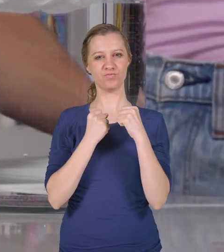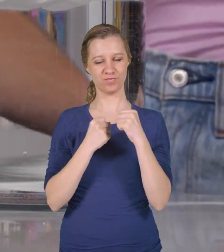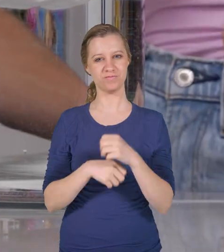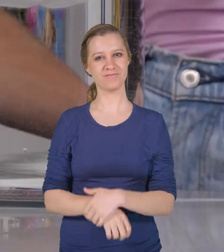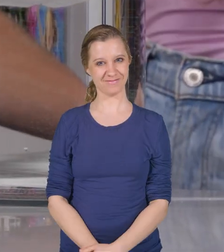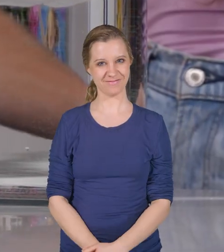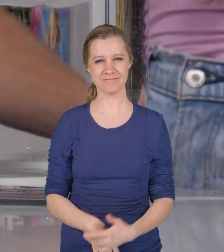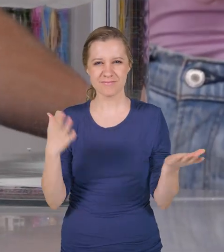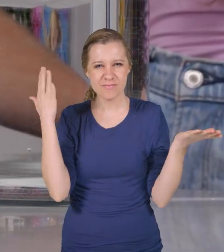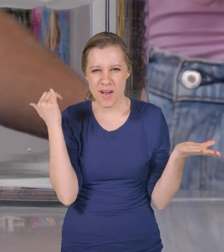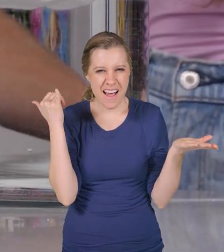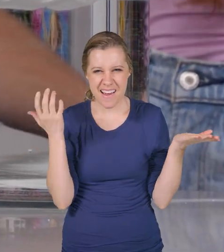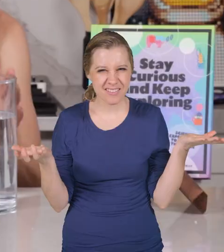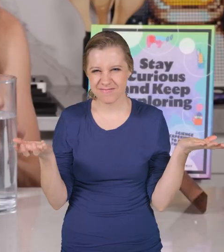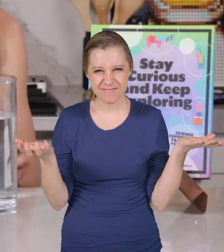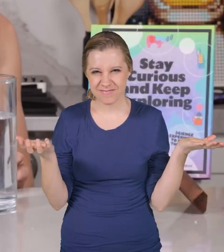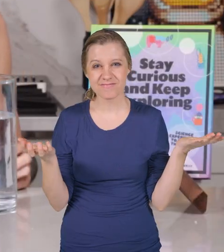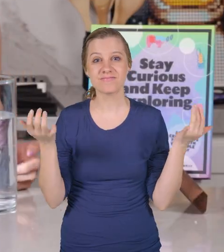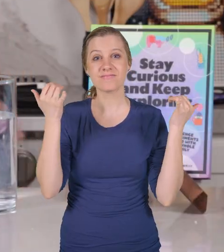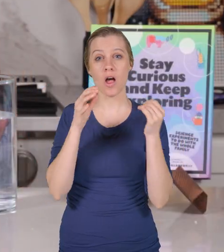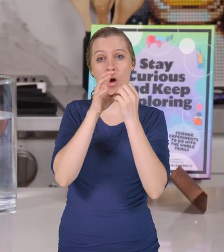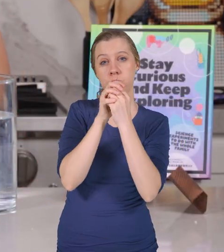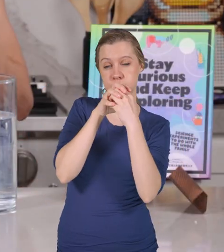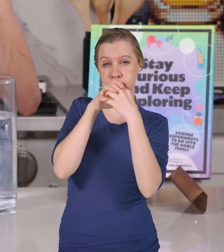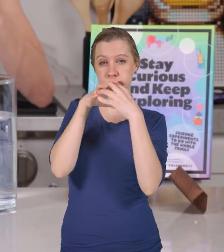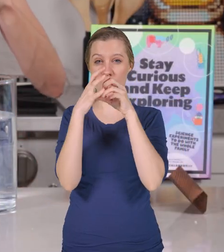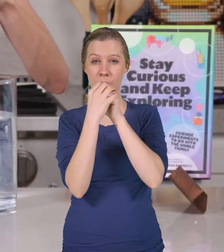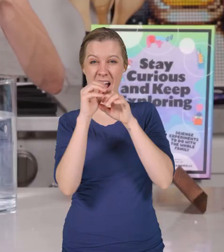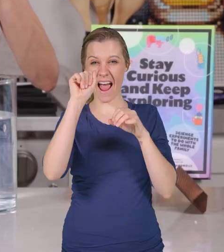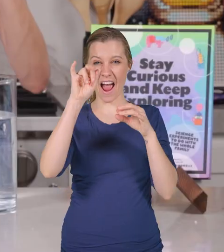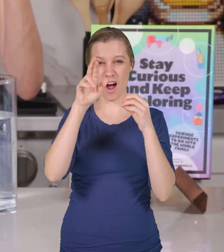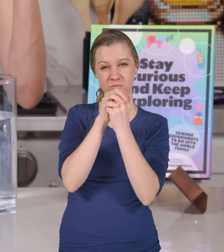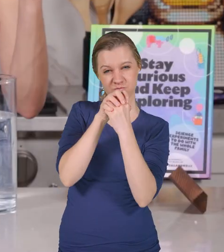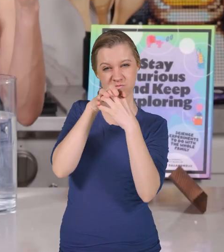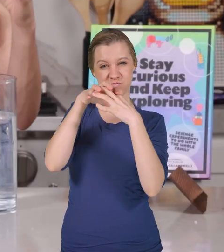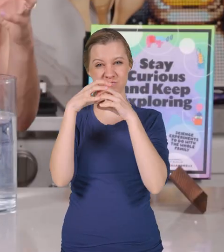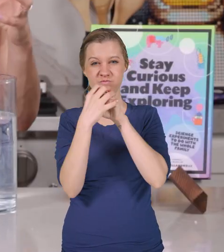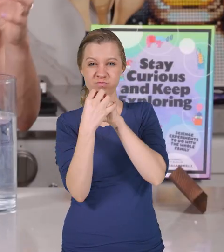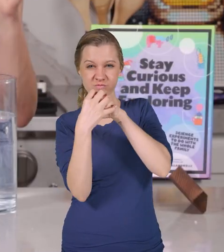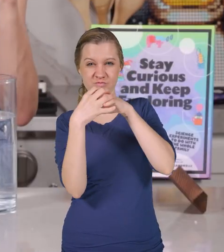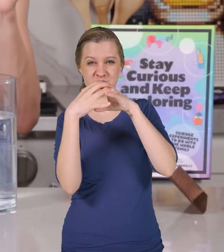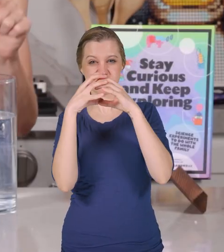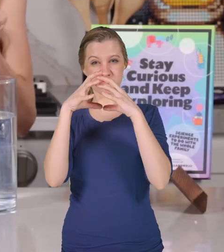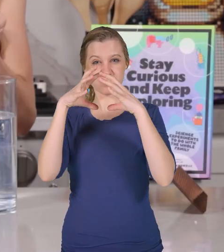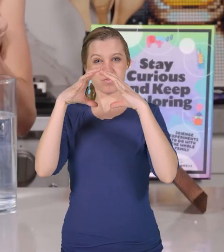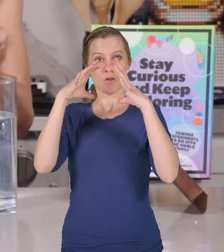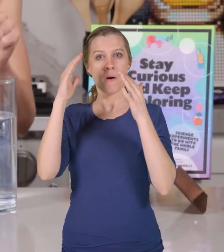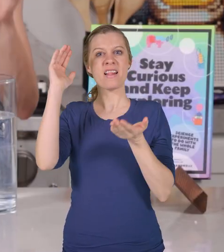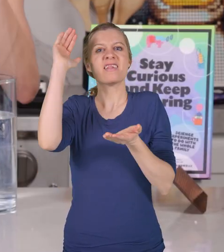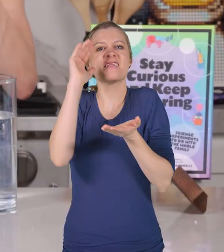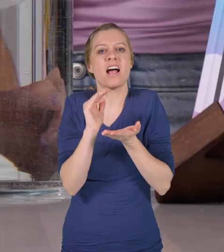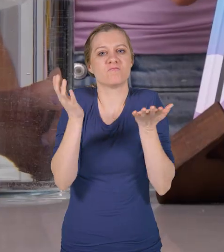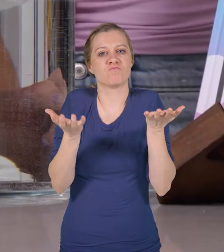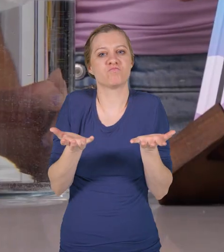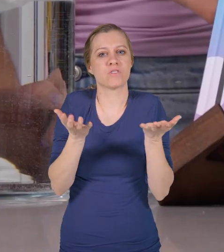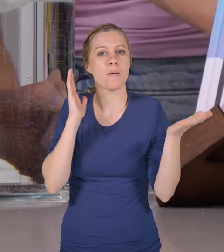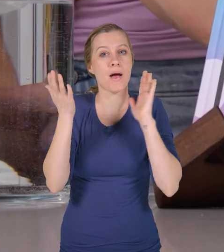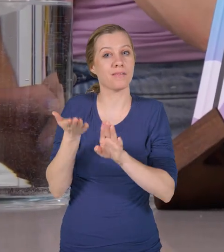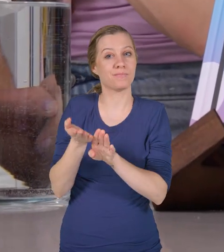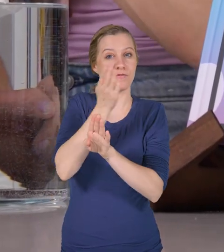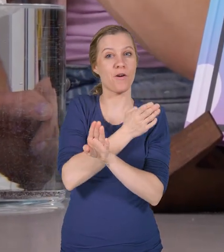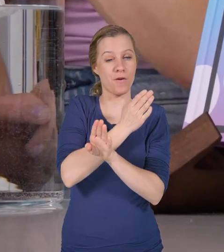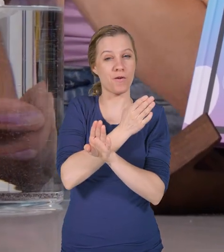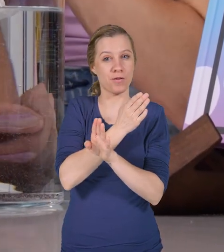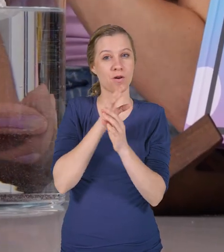firmly sitting on top of the water. Why did that happen? Well, those air pockets expanded, making our soap